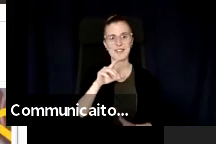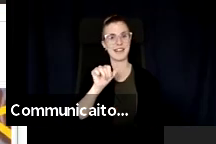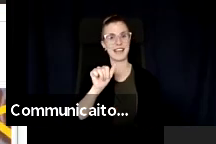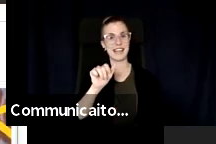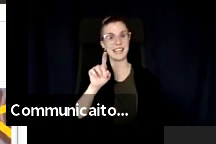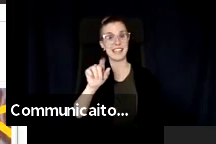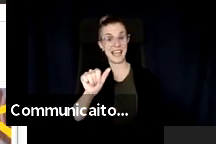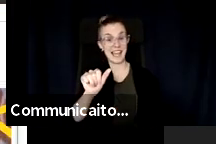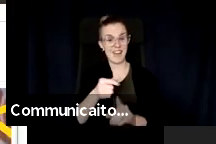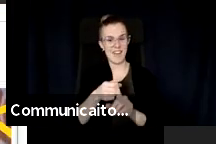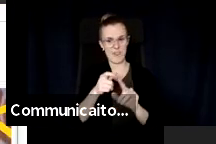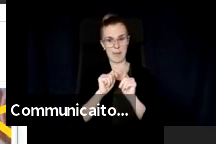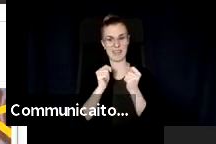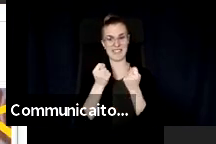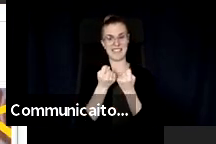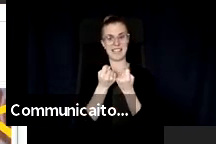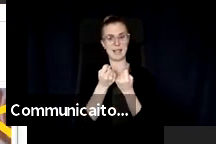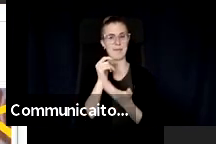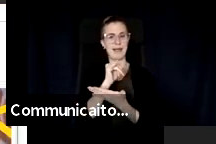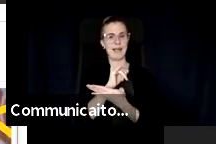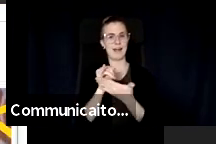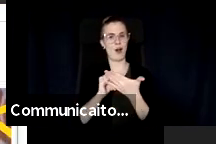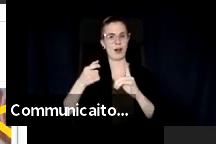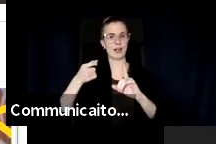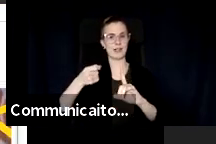team at Art Spark, Texas.